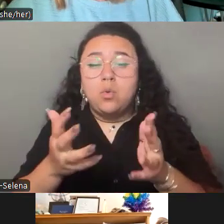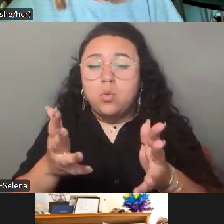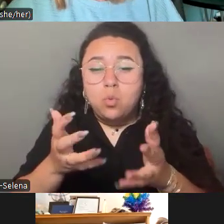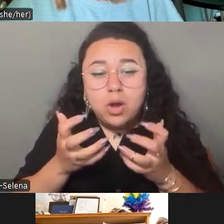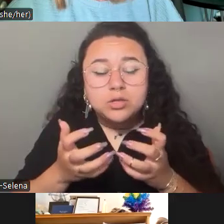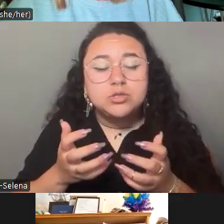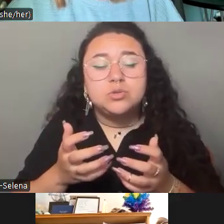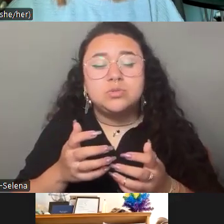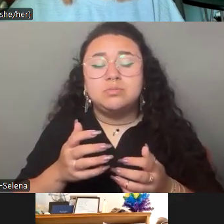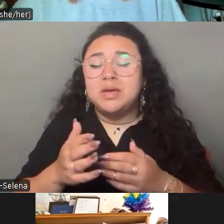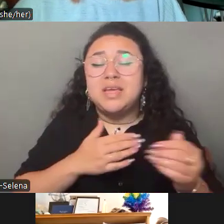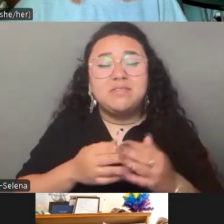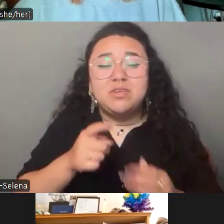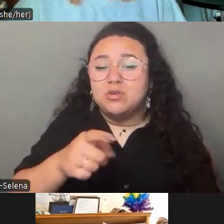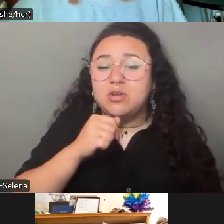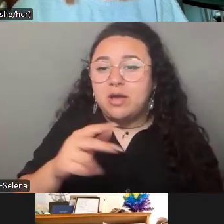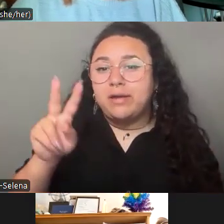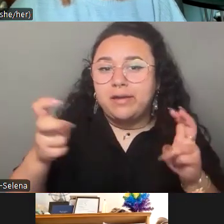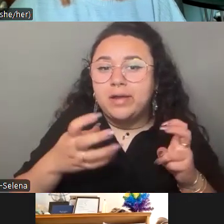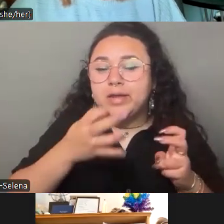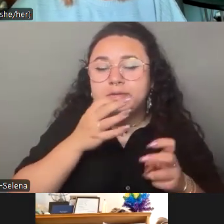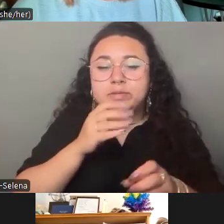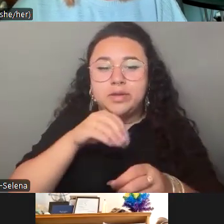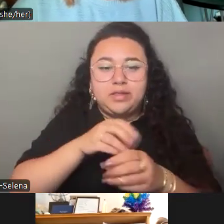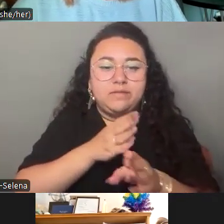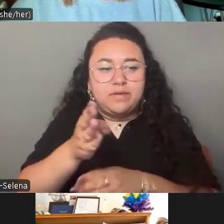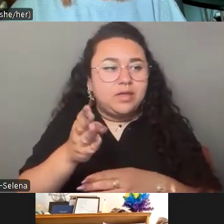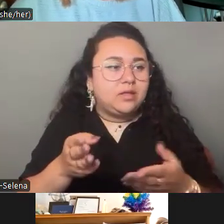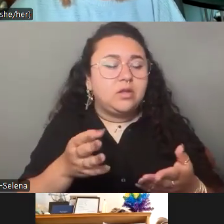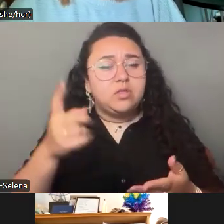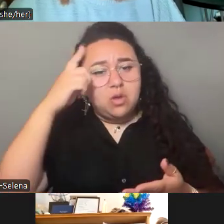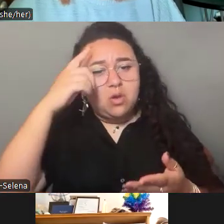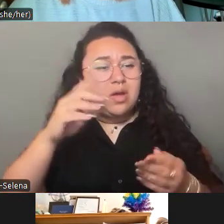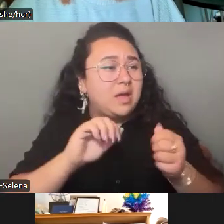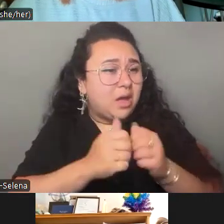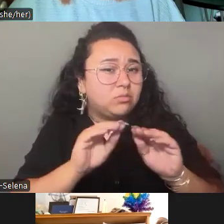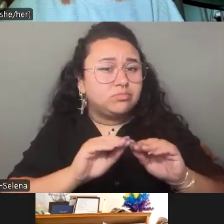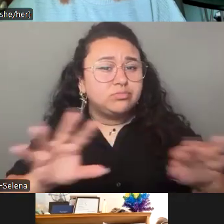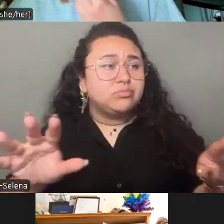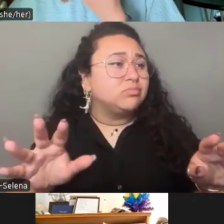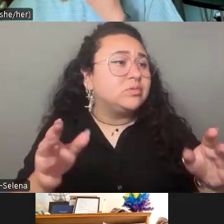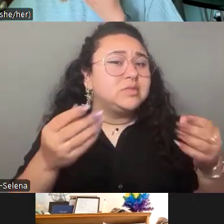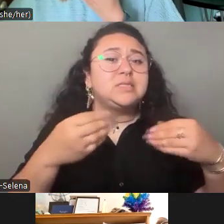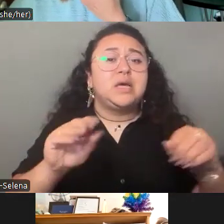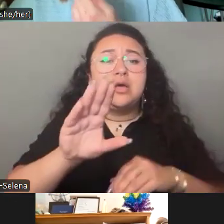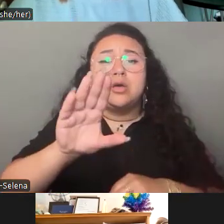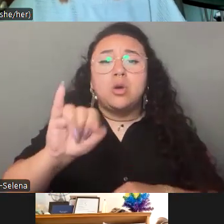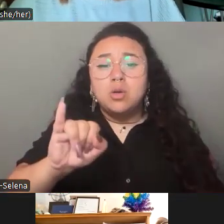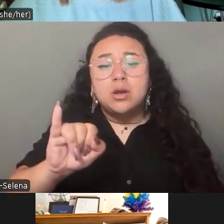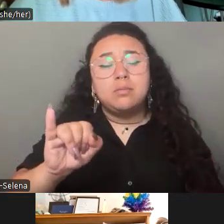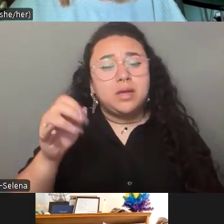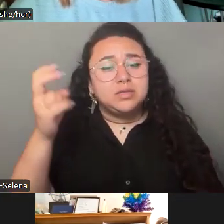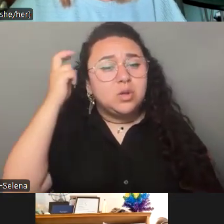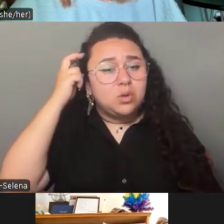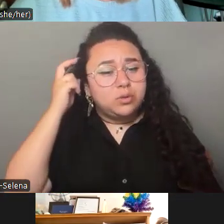lot to say about, hey, how we distribute cochlear implants or how we think about, what sort of contract we might